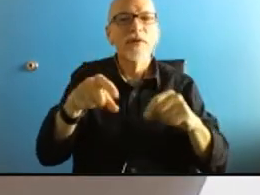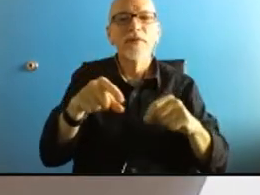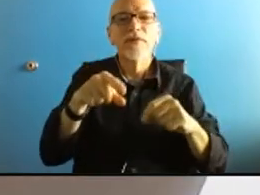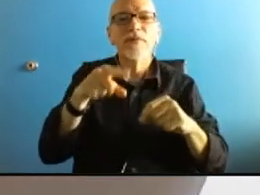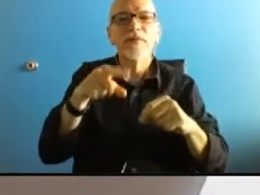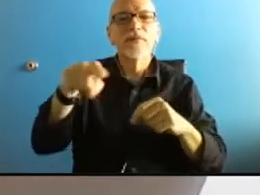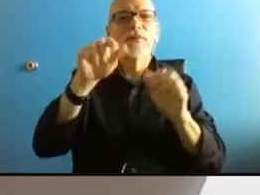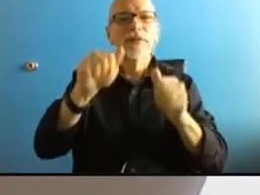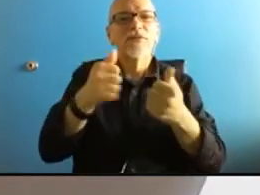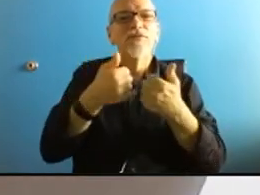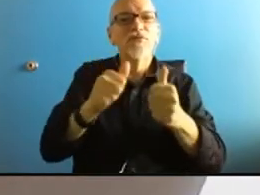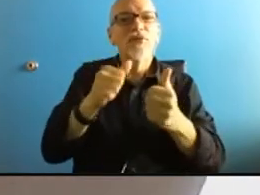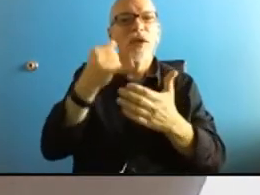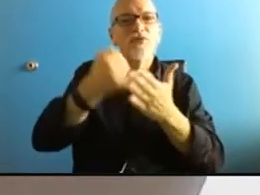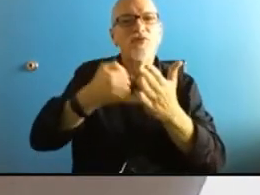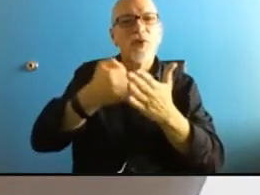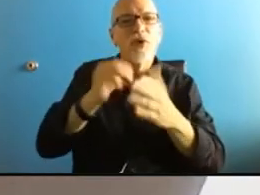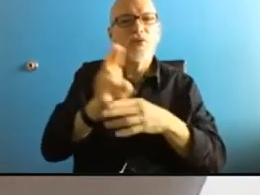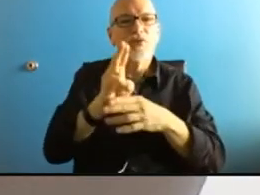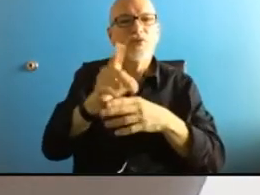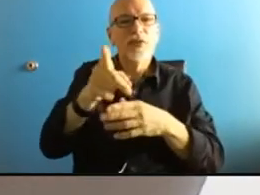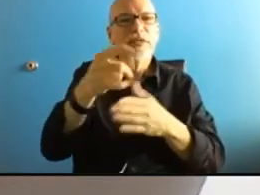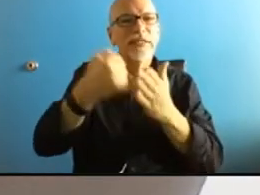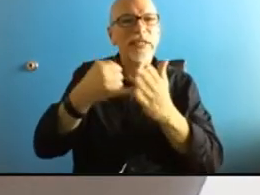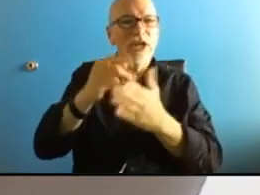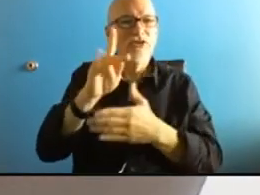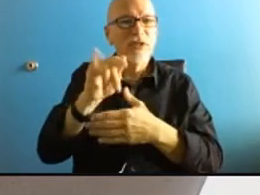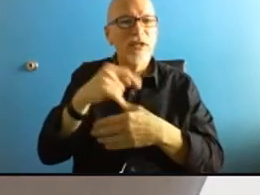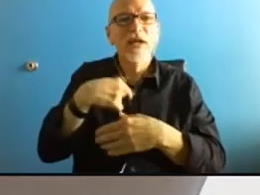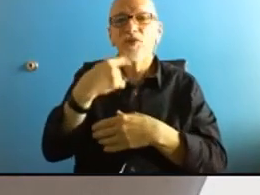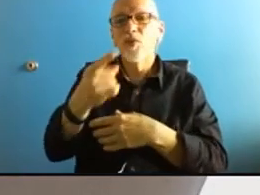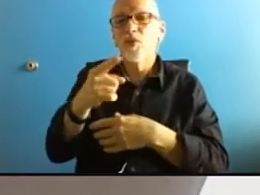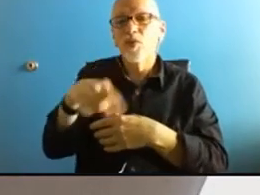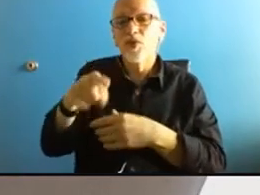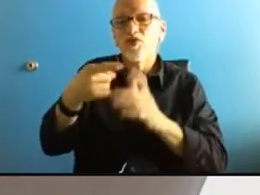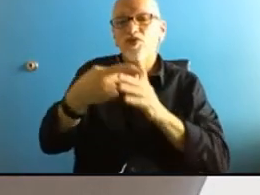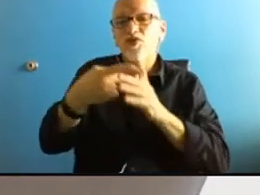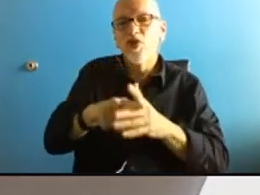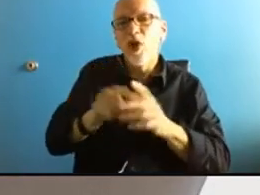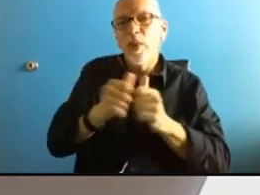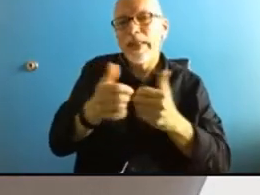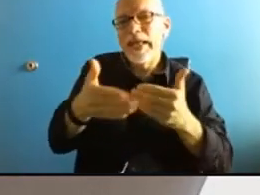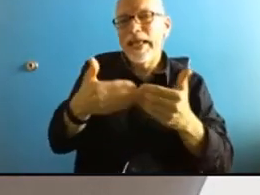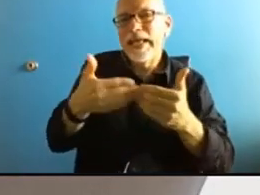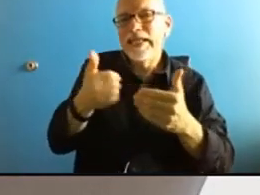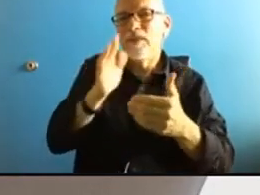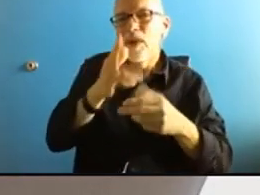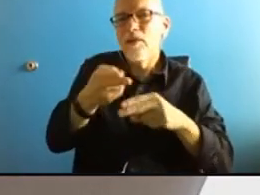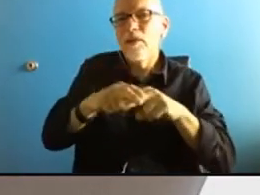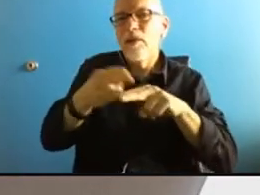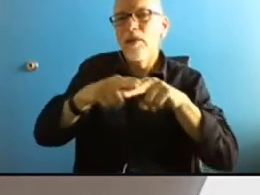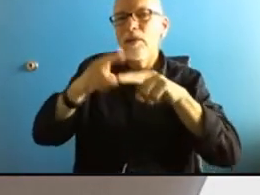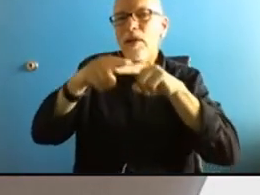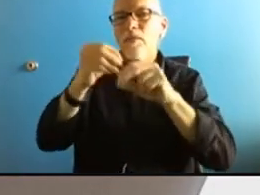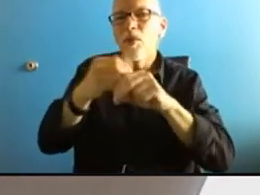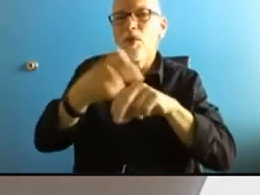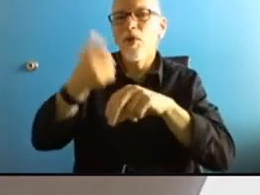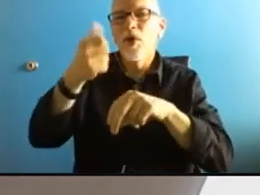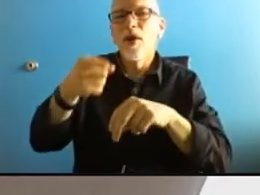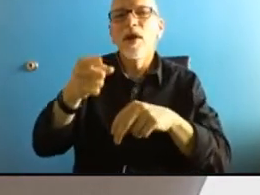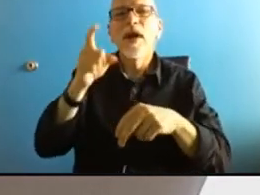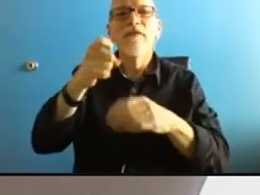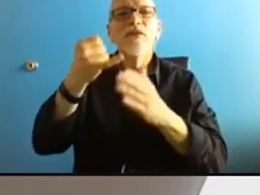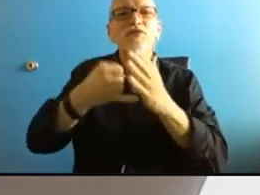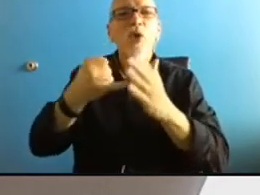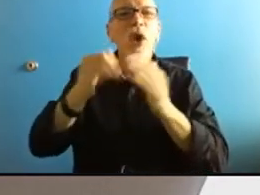to try to draw using the sketch kit. And I said, we start off easy and then we go really hard, and it goes all the way up to drawing a house.